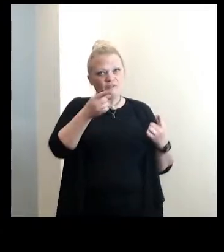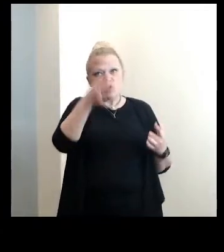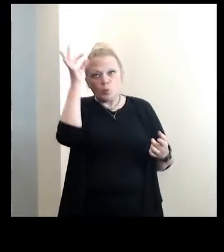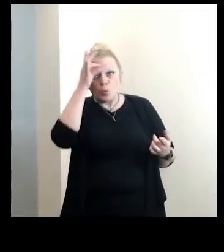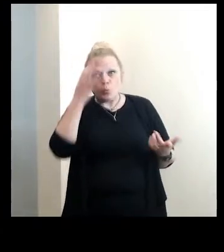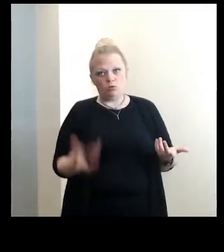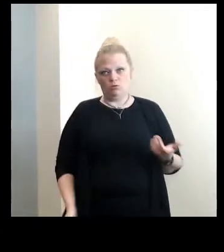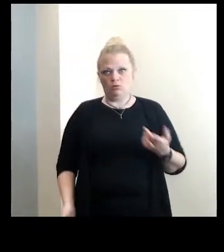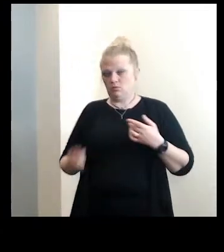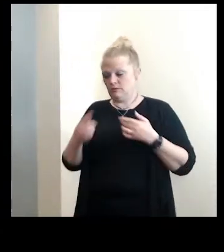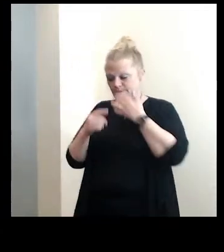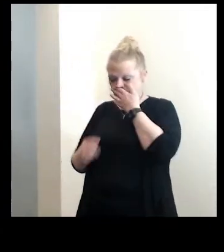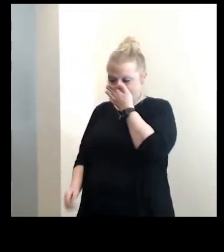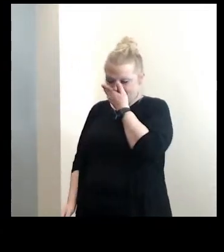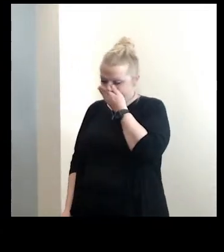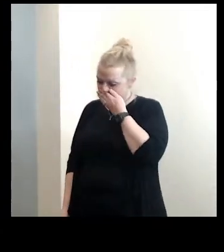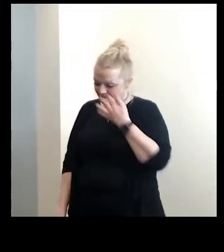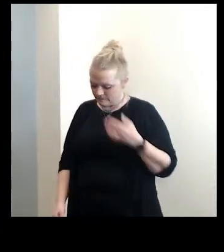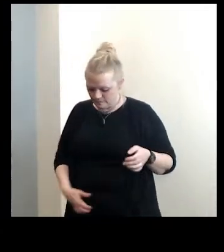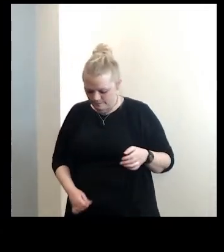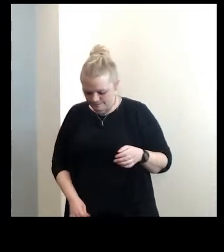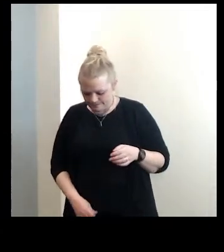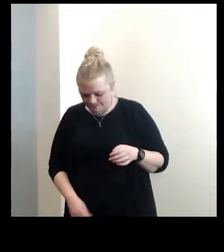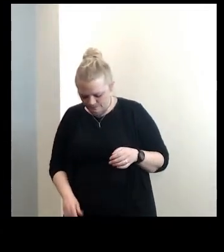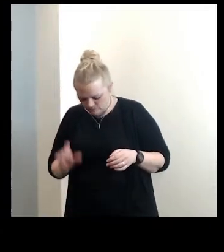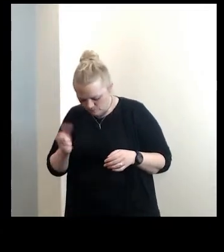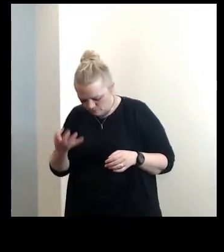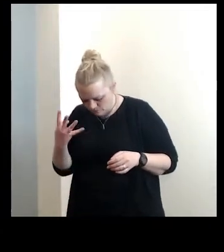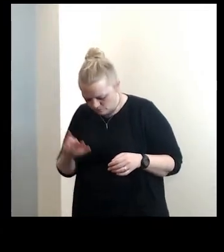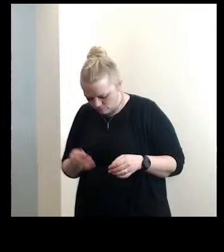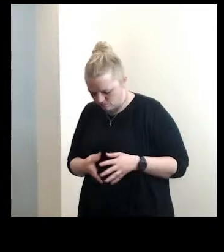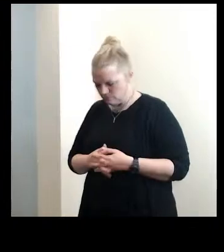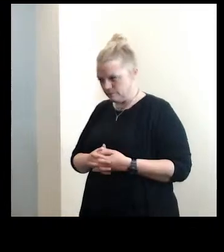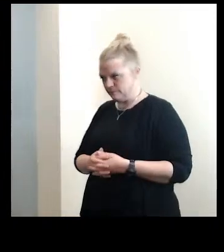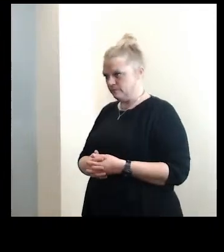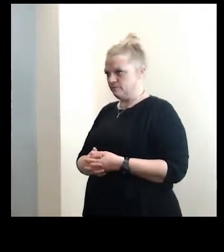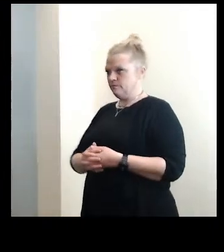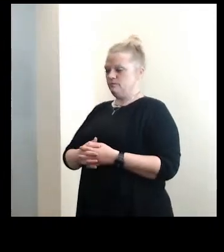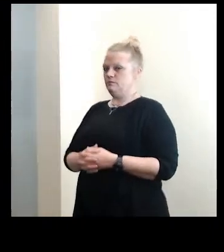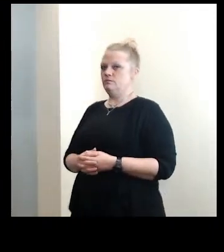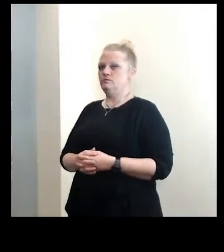know it. Okay, Channel 4, anybody on?